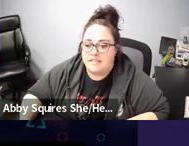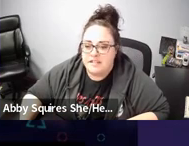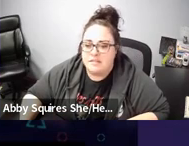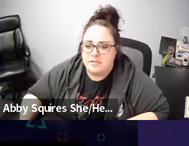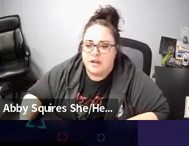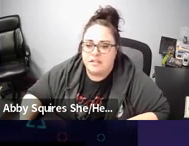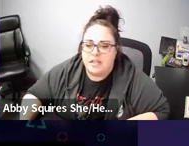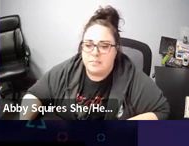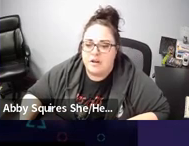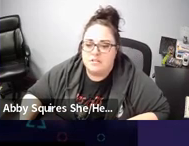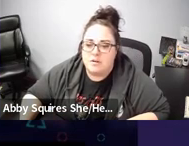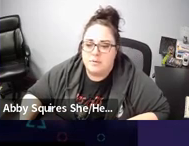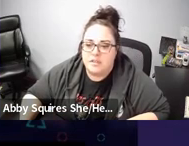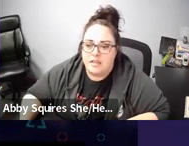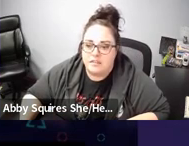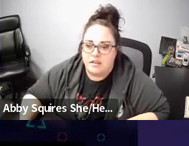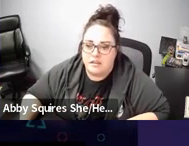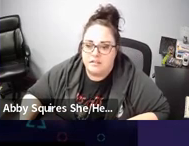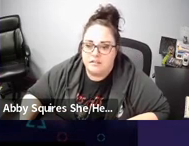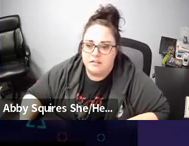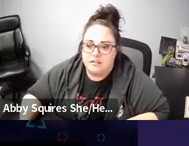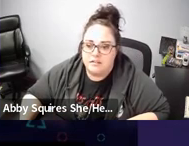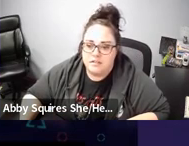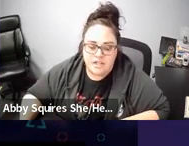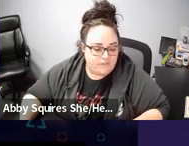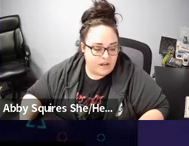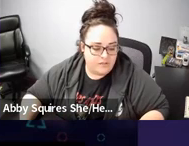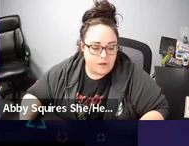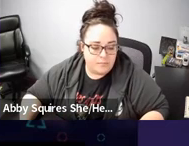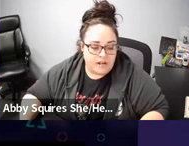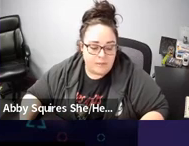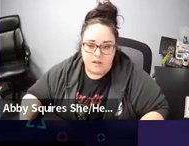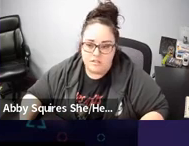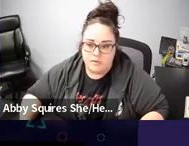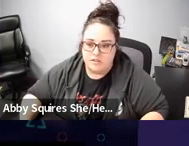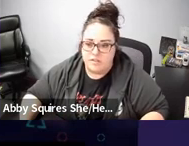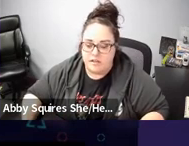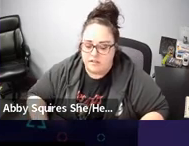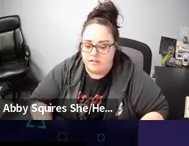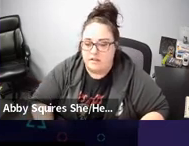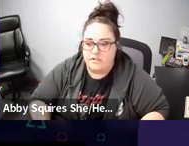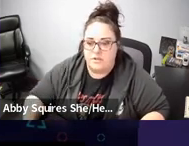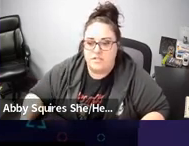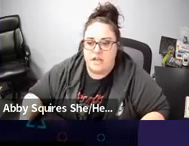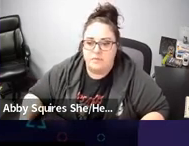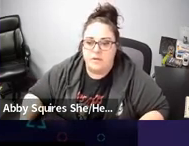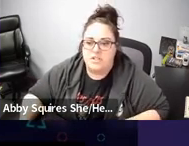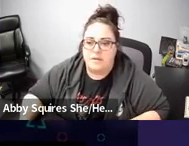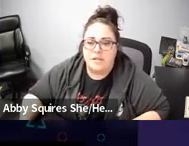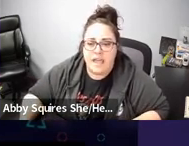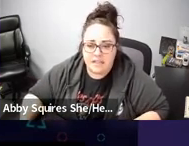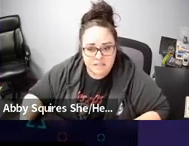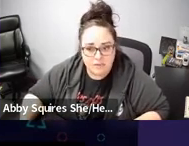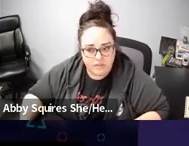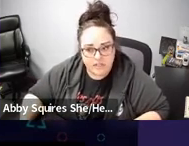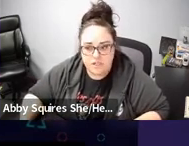I did send that to them directly, but also I'll put that in the chat for everyone. But I will also include that in the resource guide, which I'm